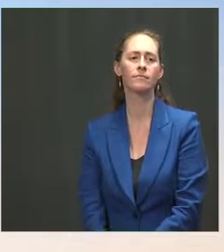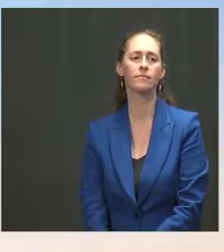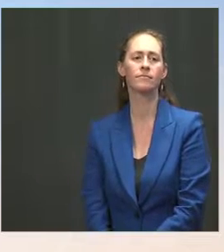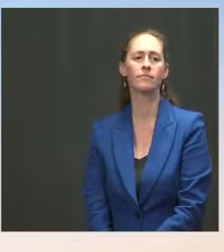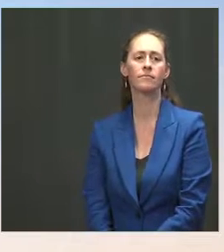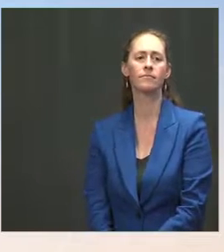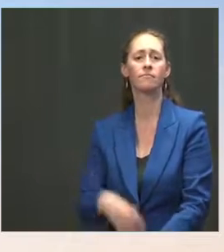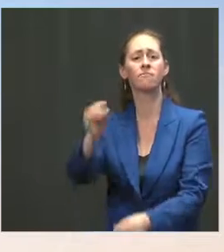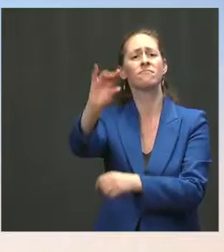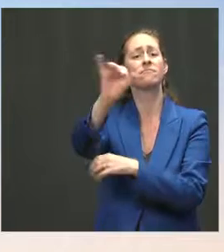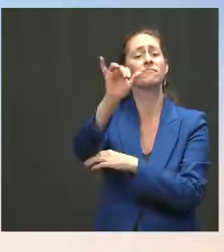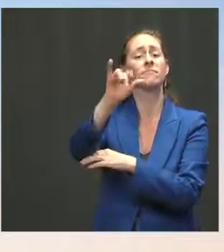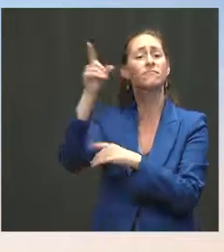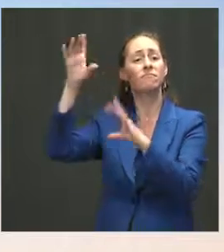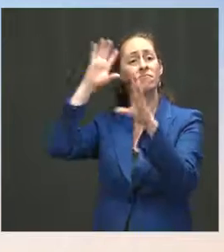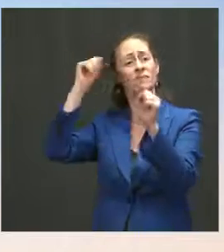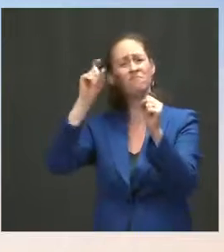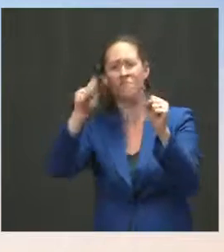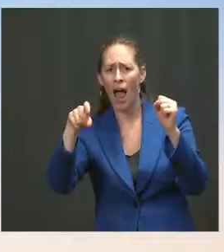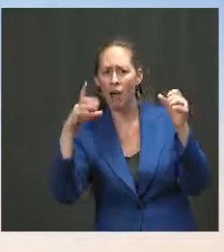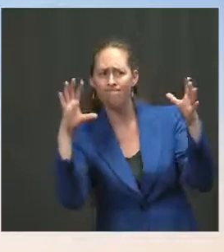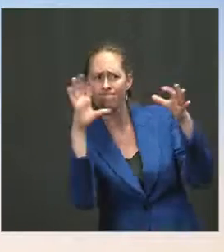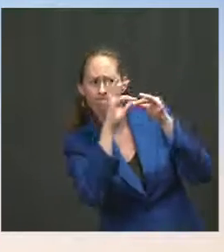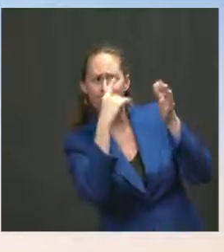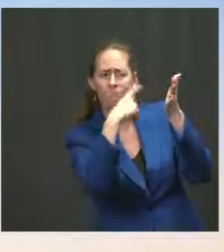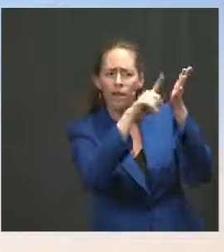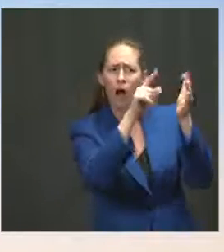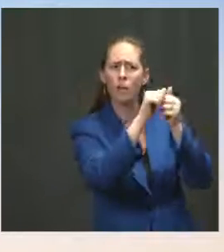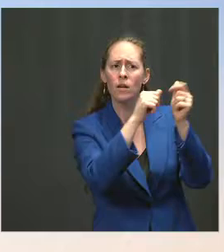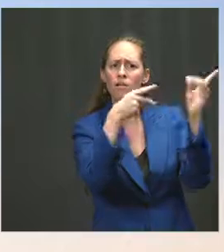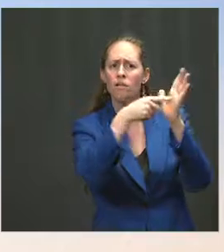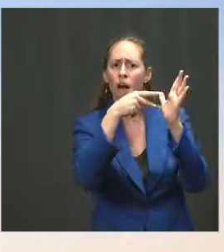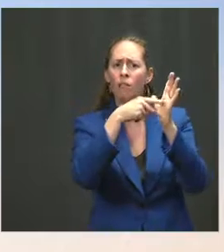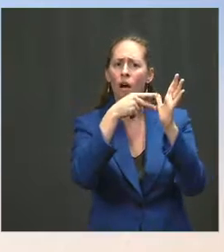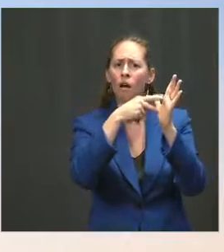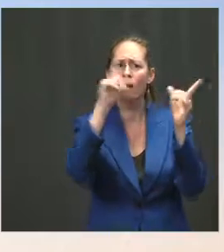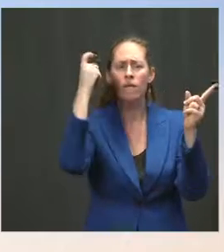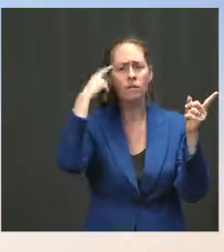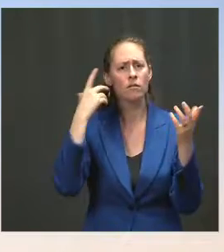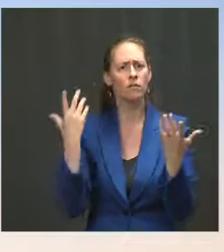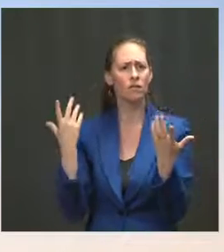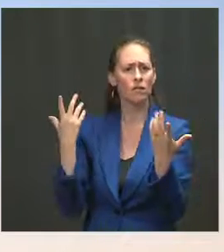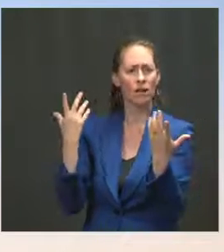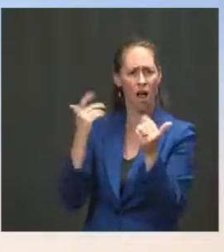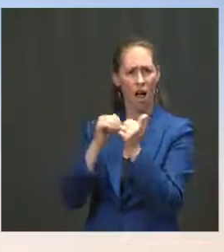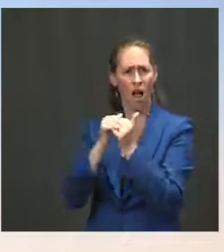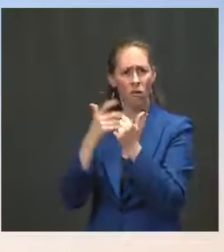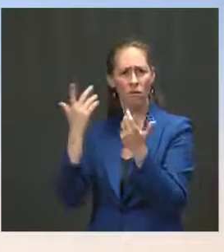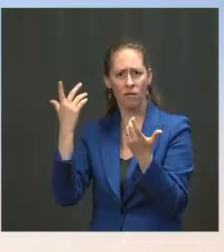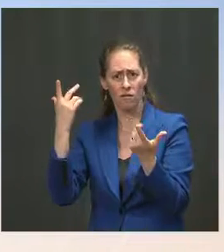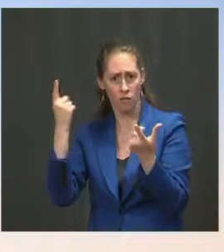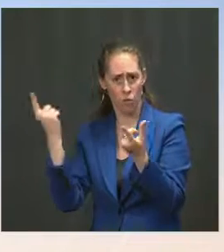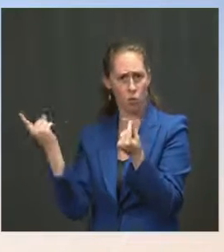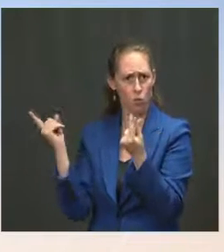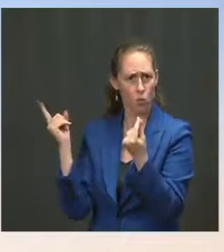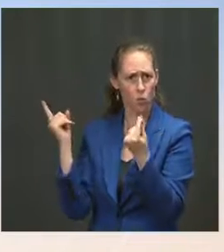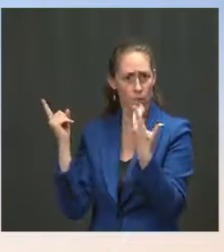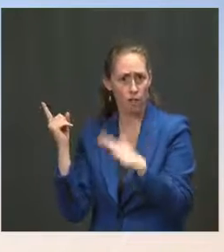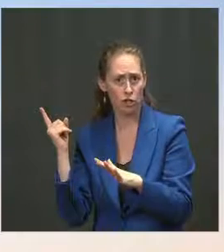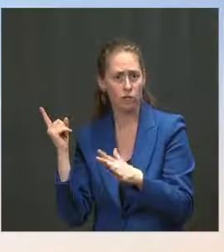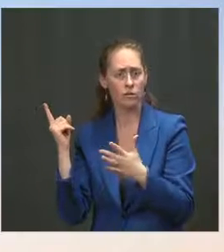the president done, publicly or internally, to communicate that this is a priority? And when will we hear from him